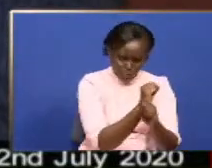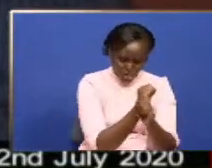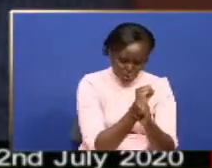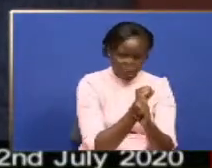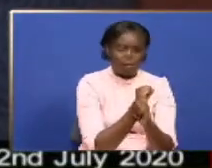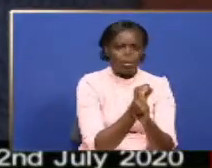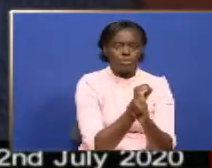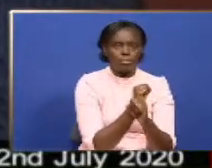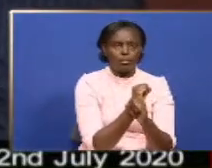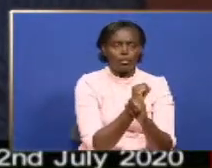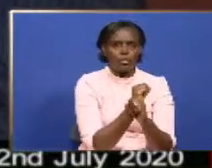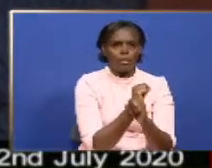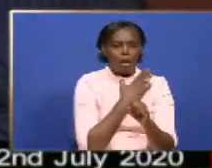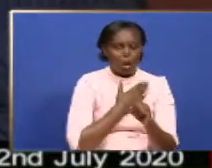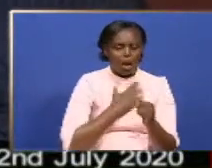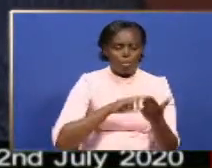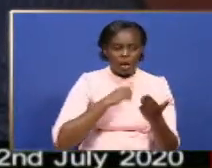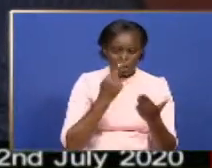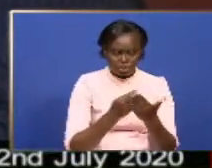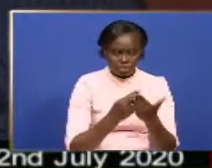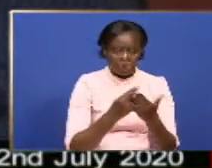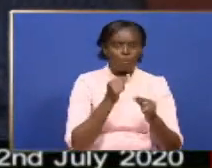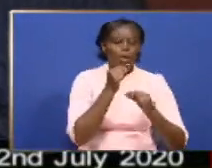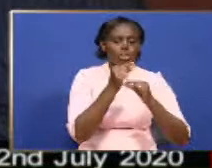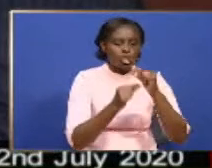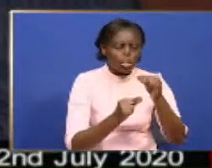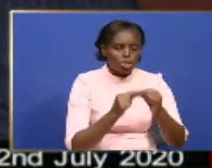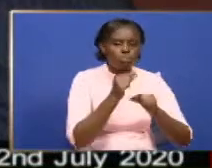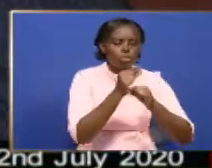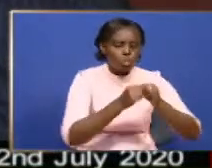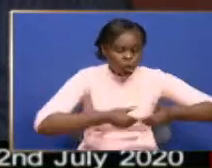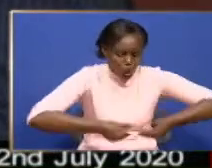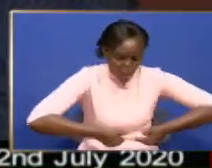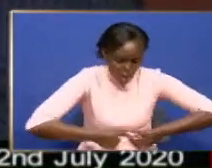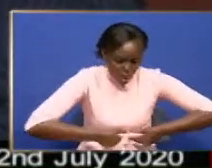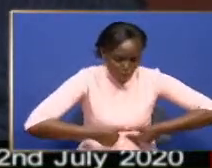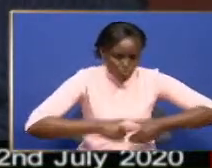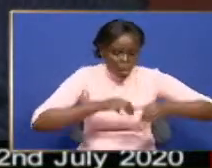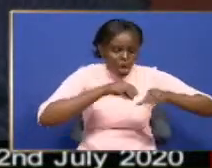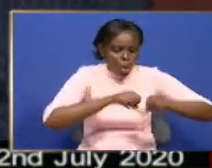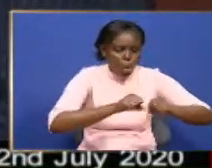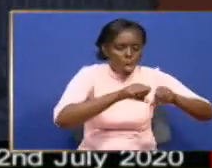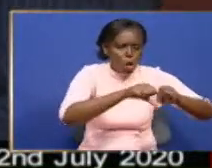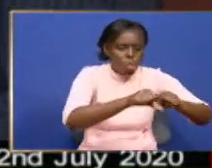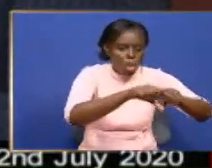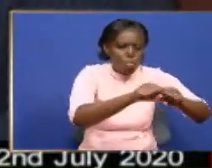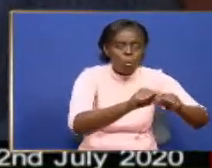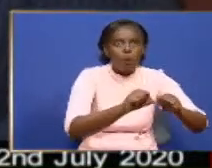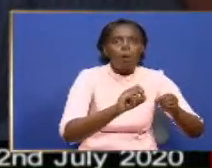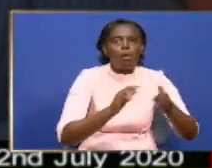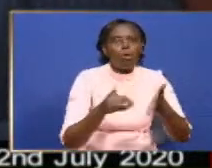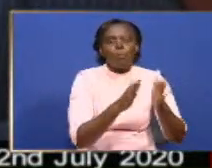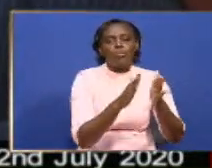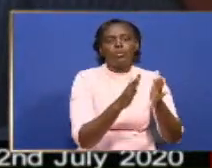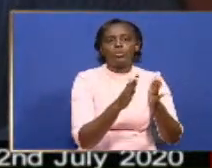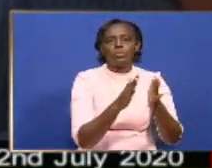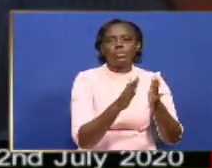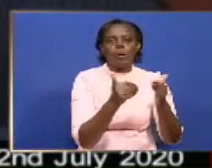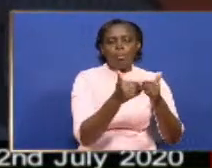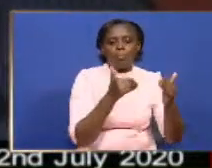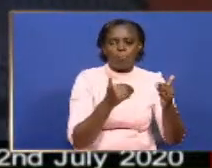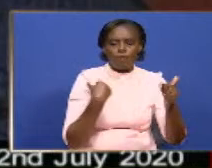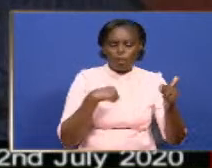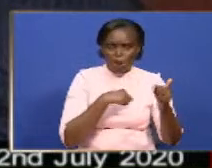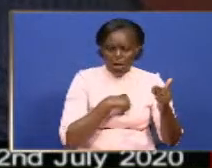have so that the generations and the youth of this country should occupy those opportunities before even